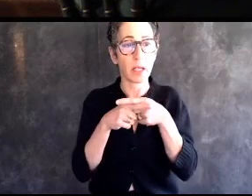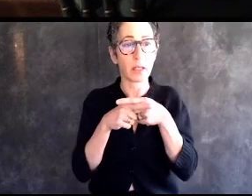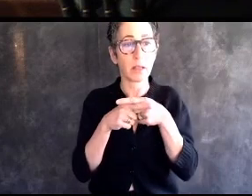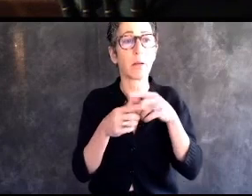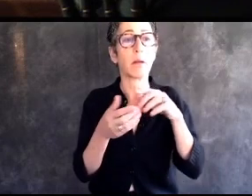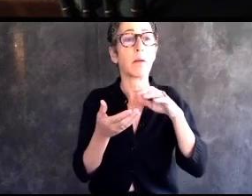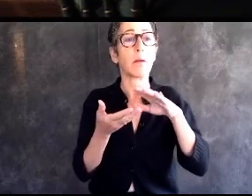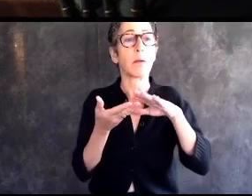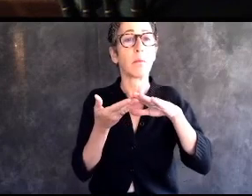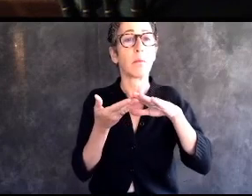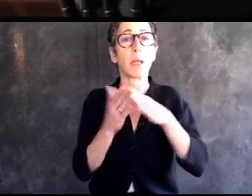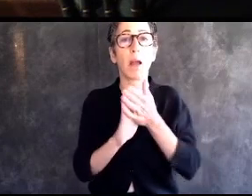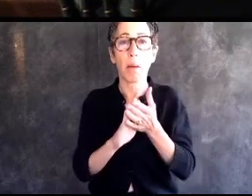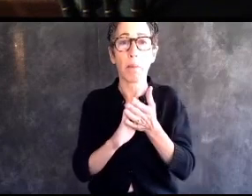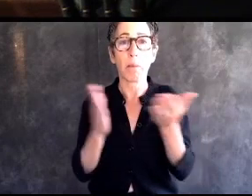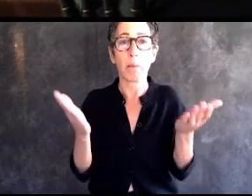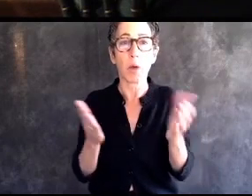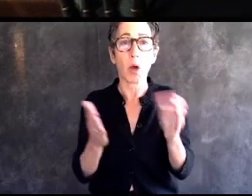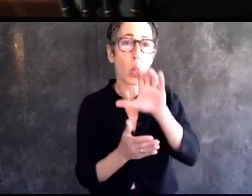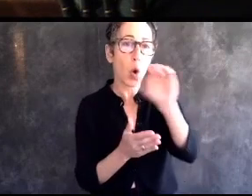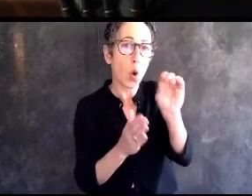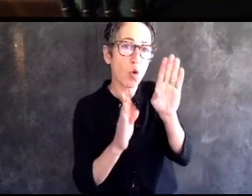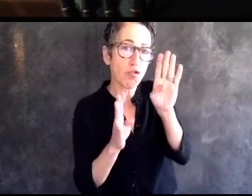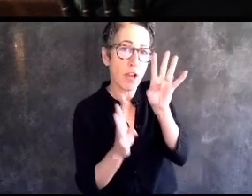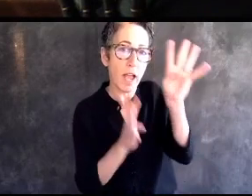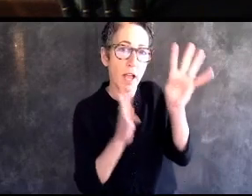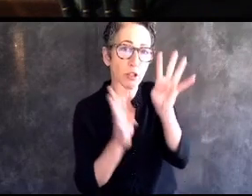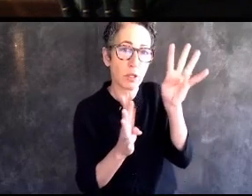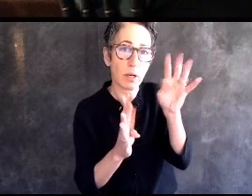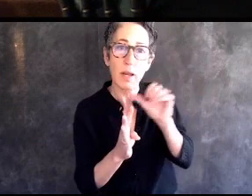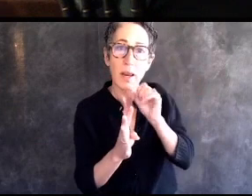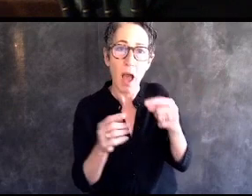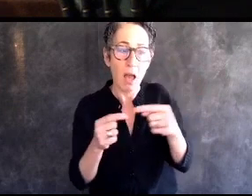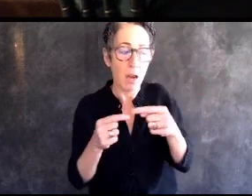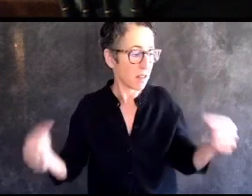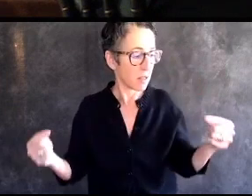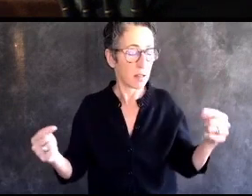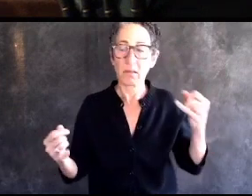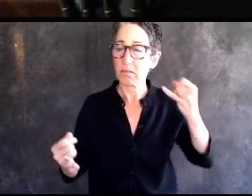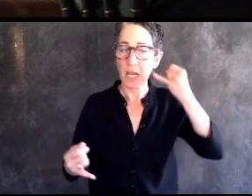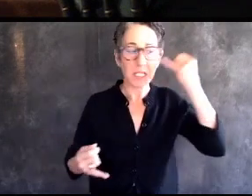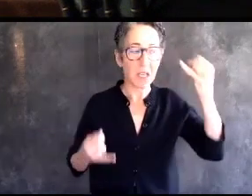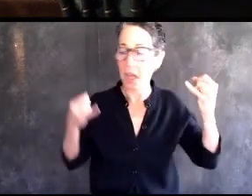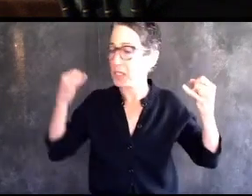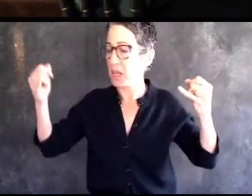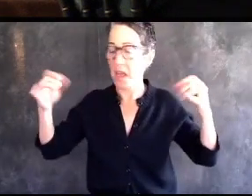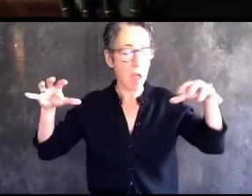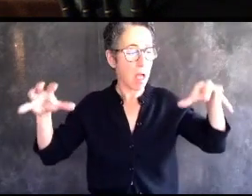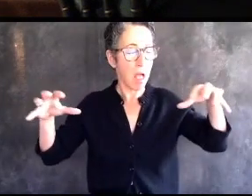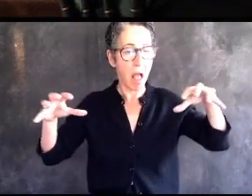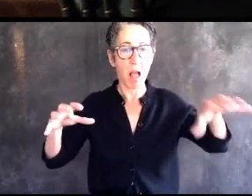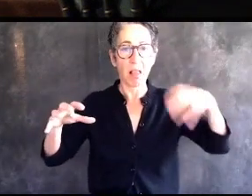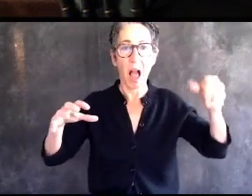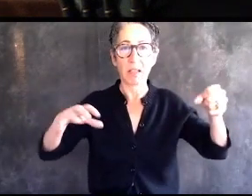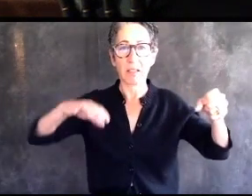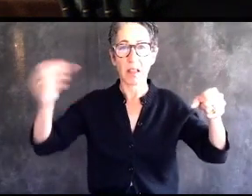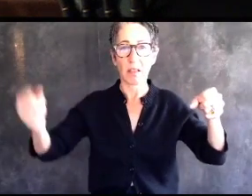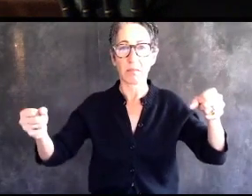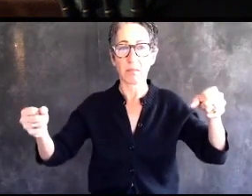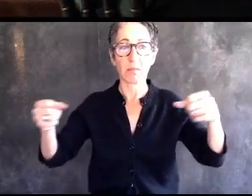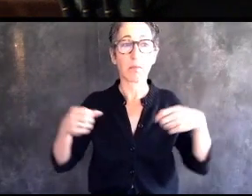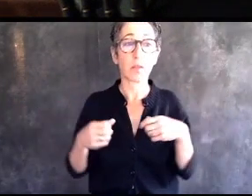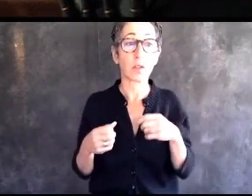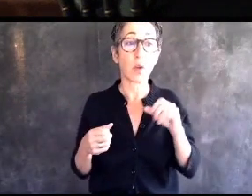not overarching feuds between ideological camps. It also helps that the in Mandarin, Shu